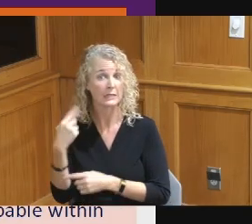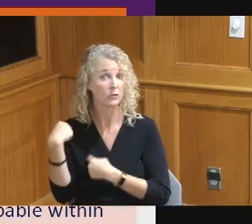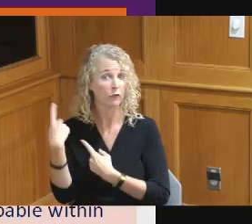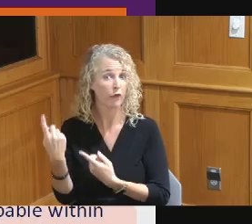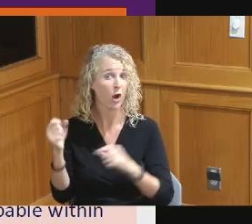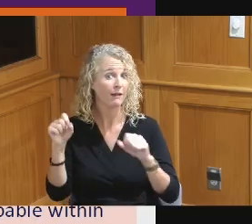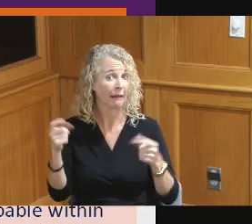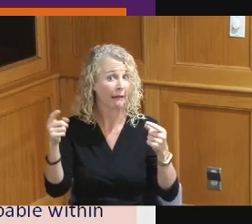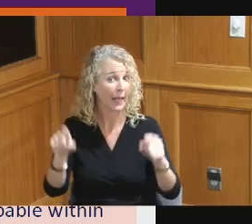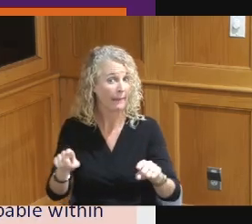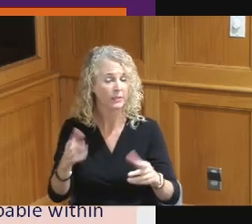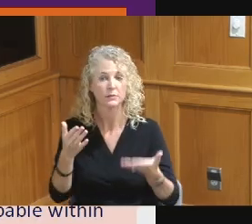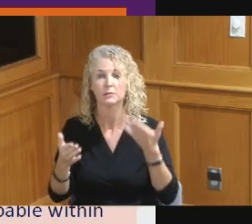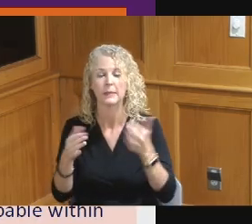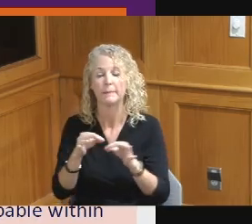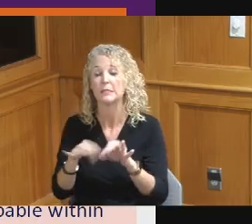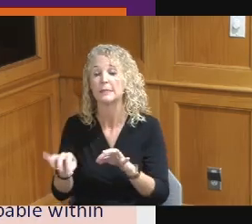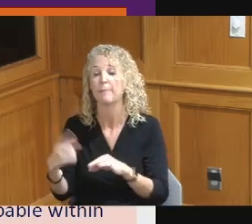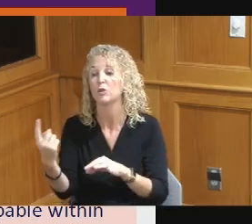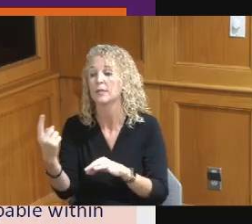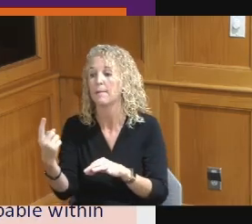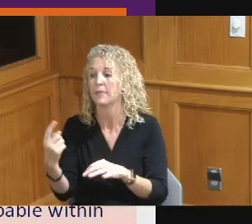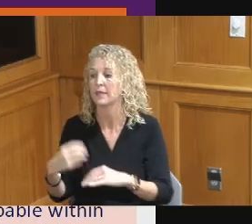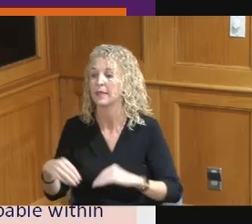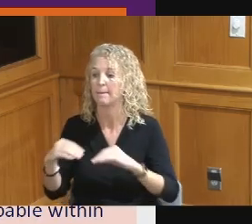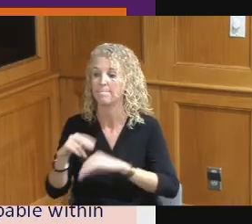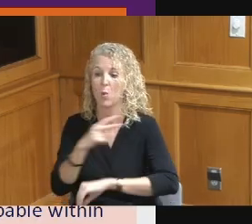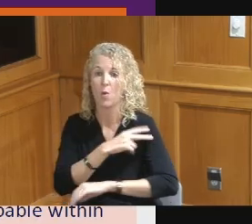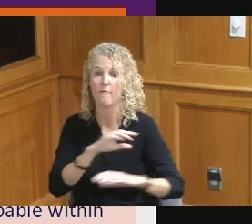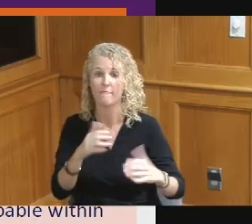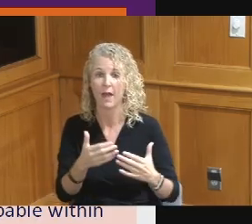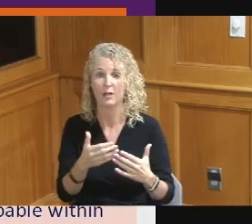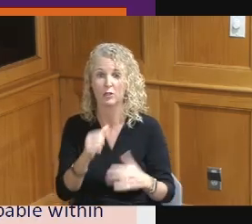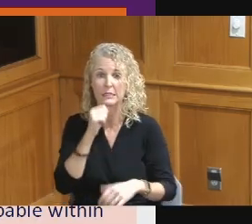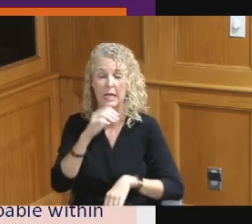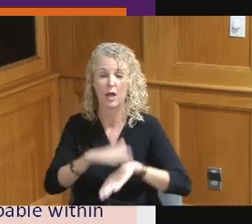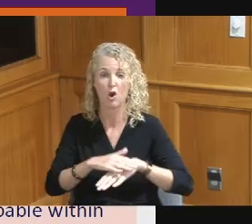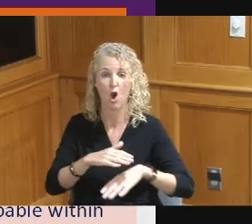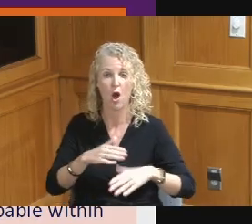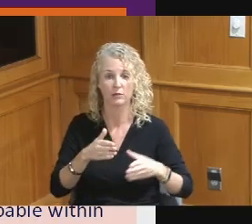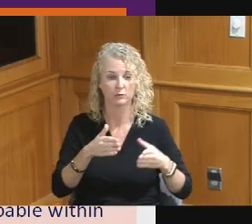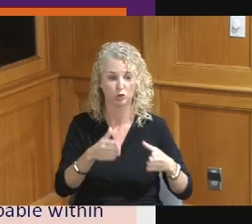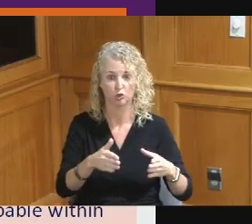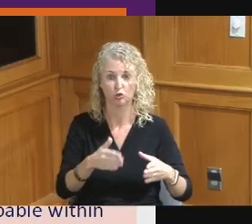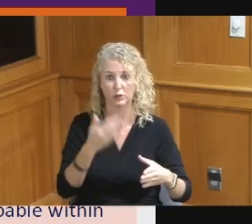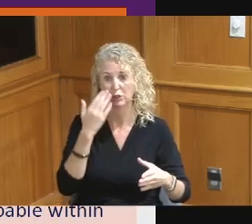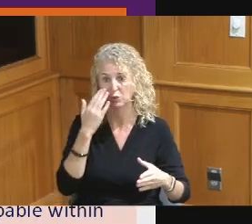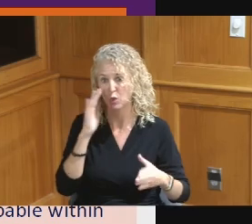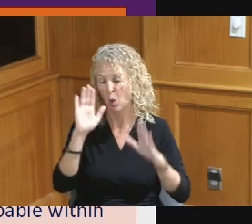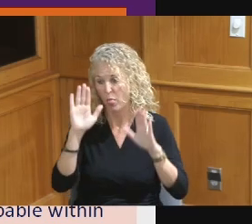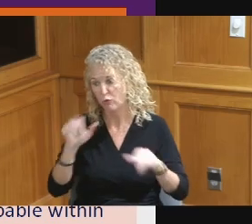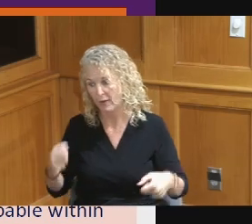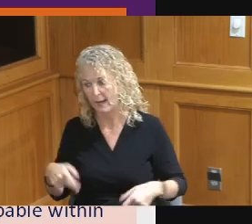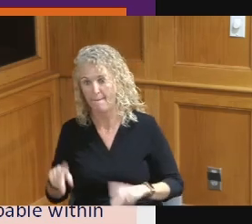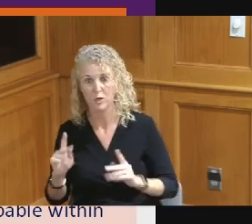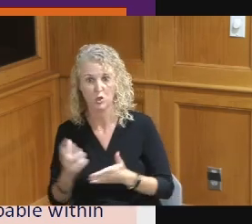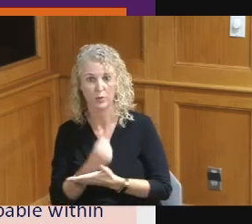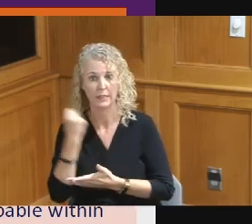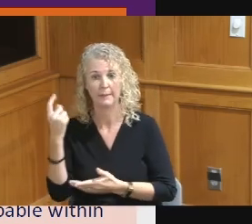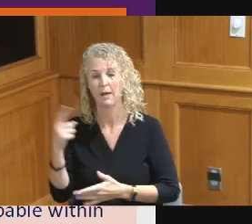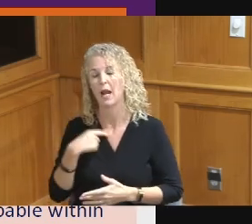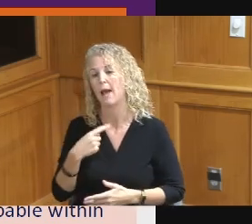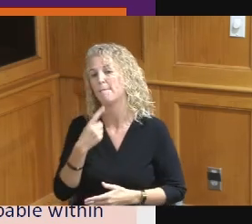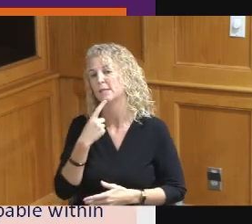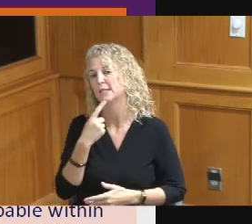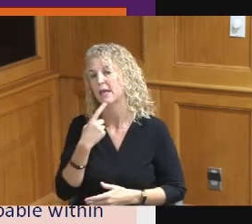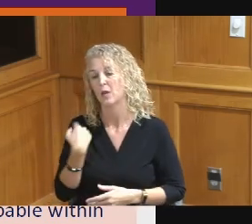this happen? I mean, it could be as simple as more veterans off the street. That's a great opportunity. But I'm